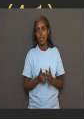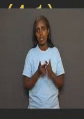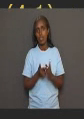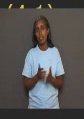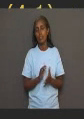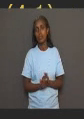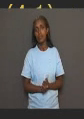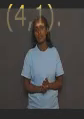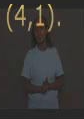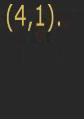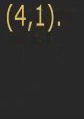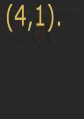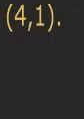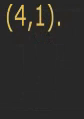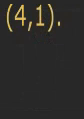Begin.